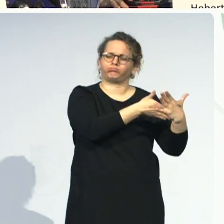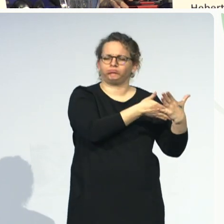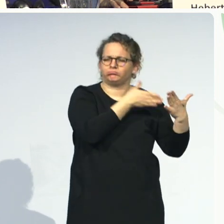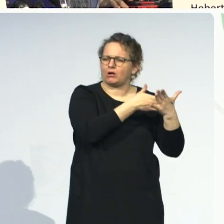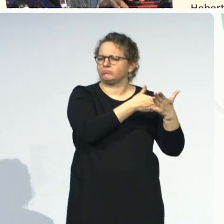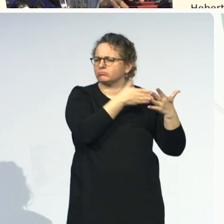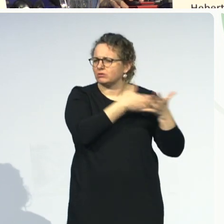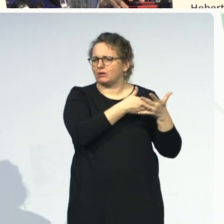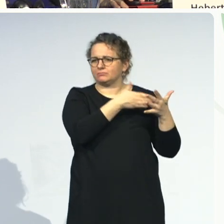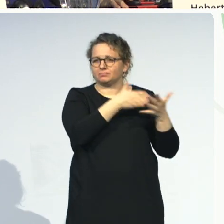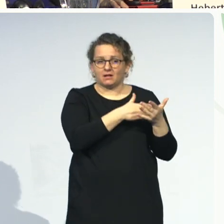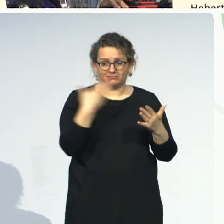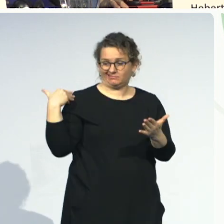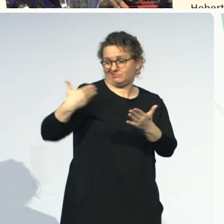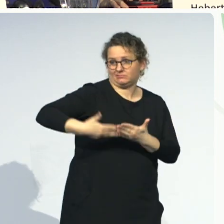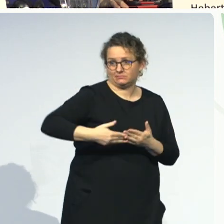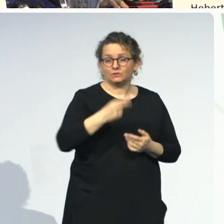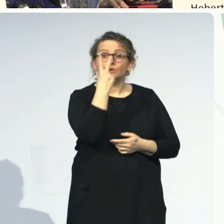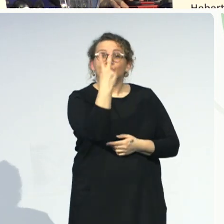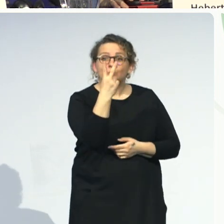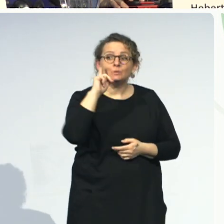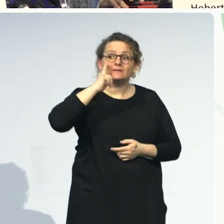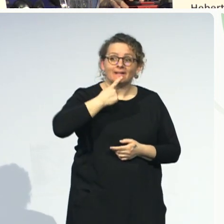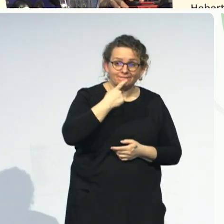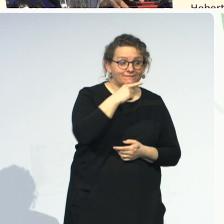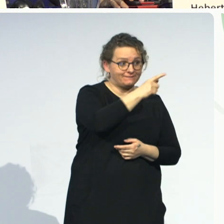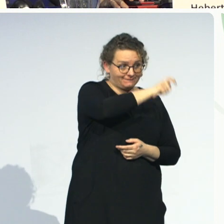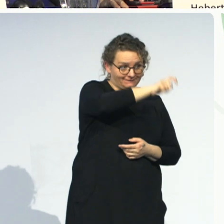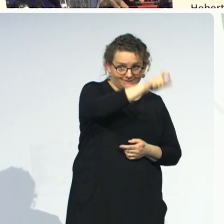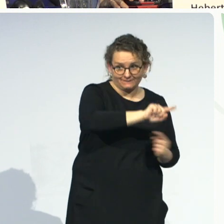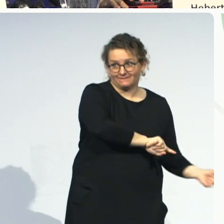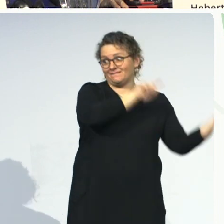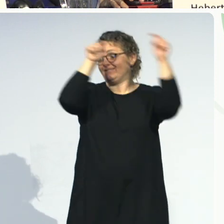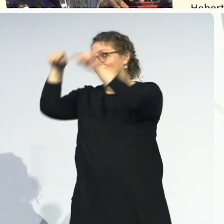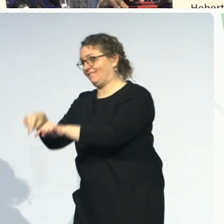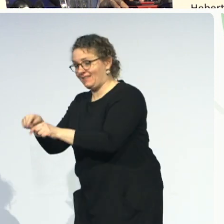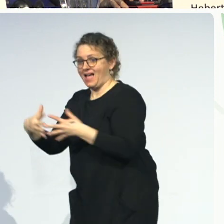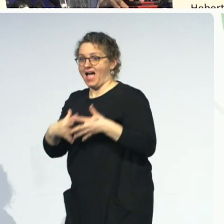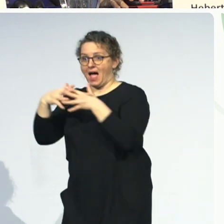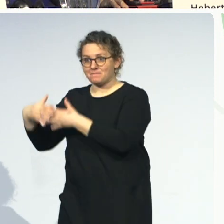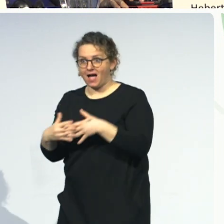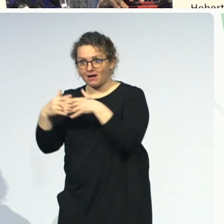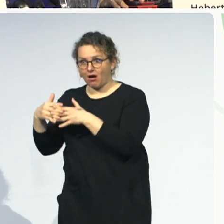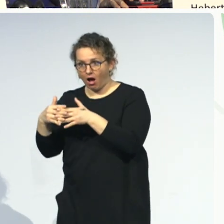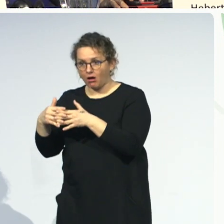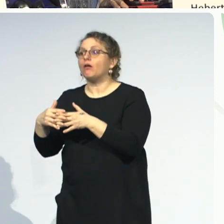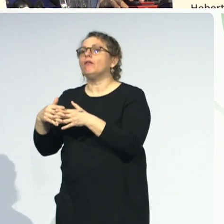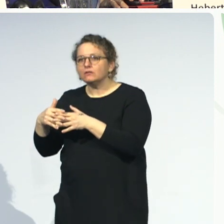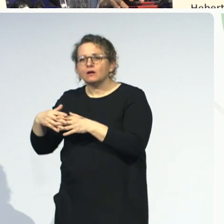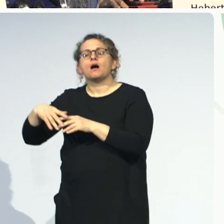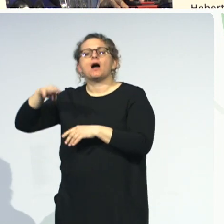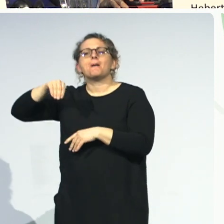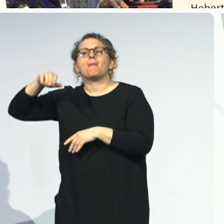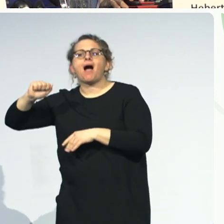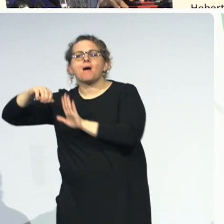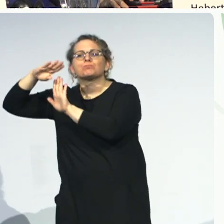interns who were in the United States thought they enrolled in a master program that would develop their art skills,